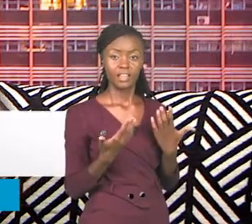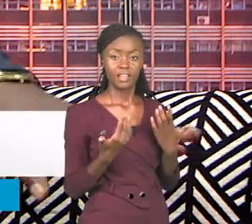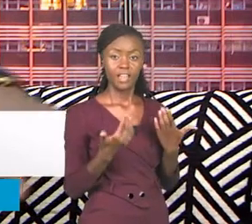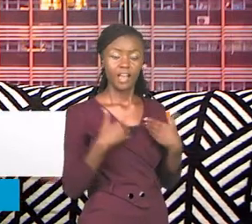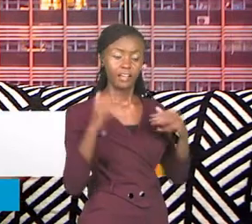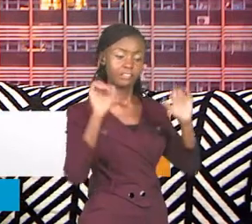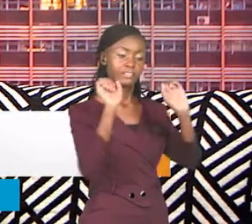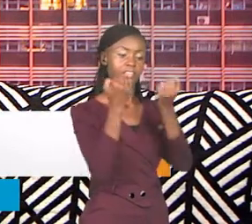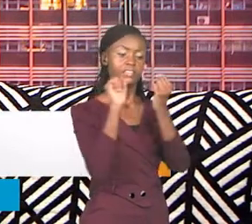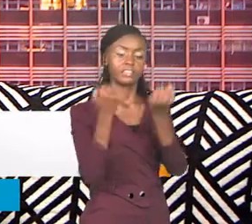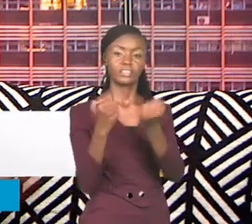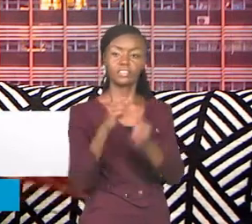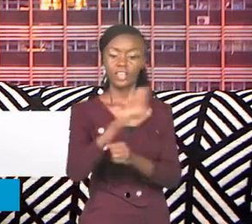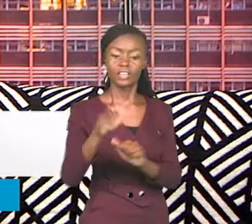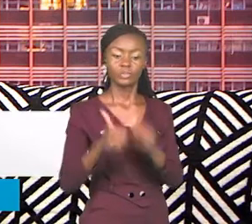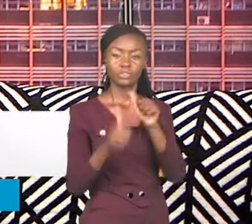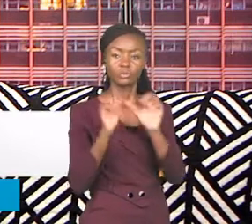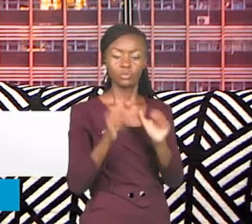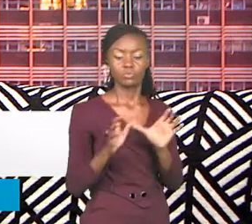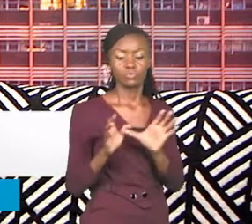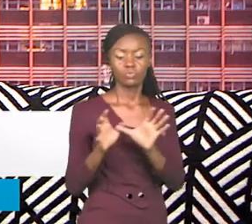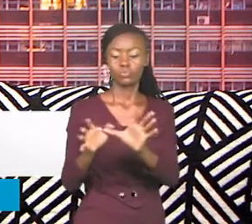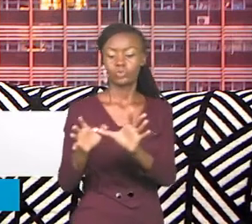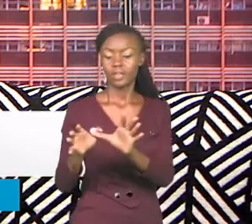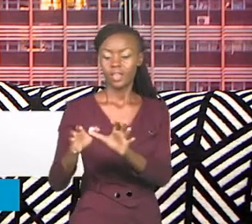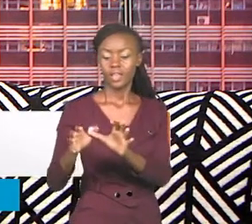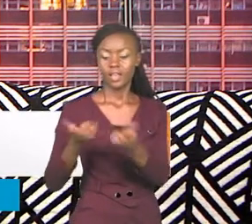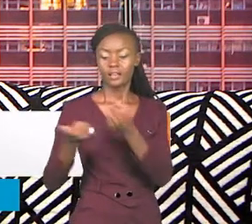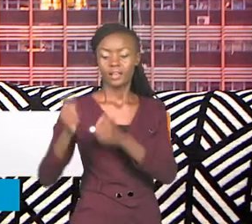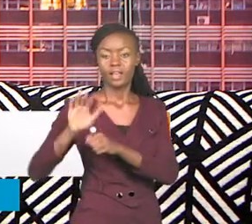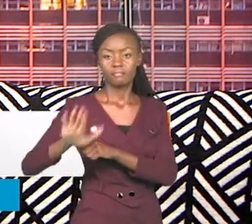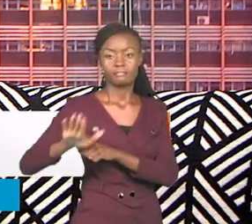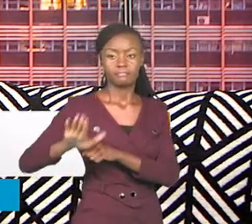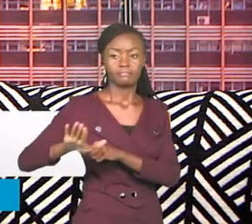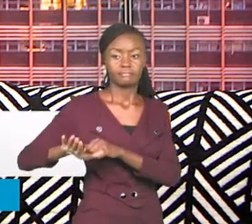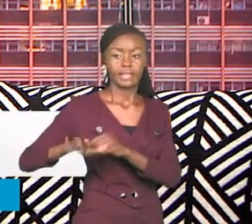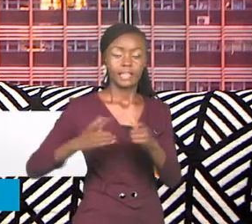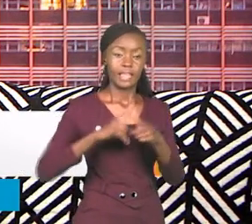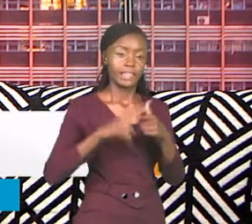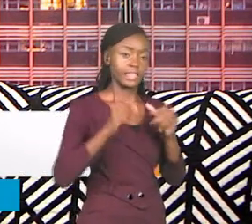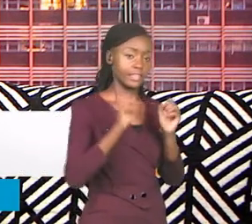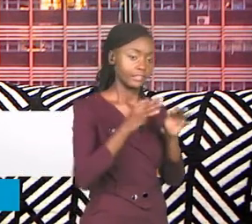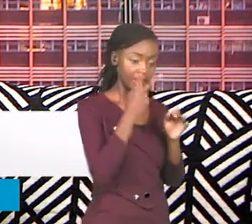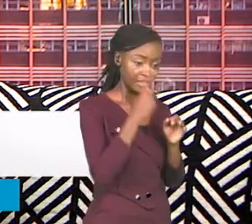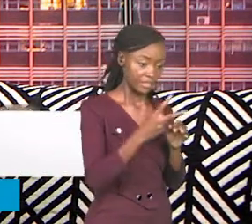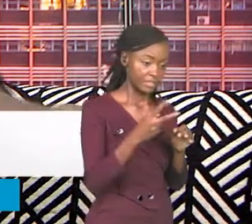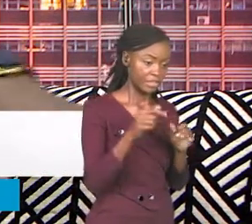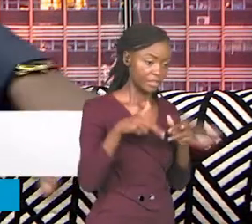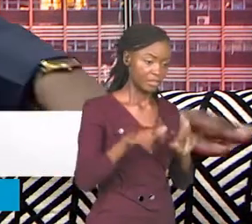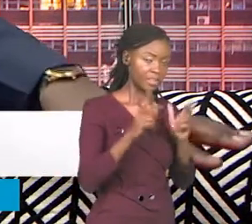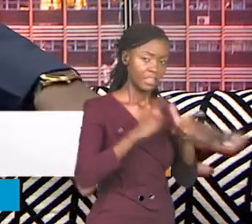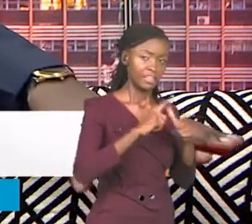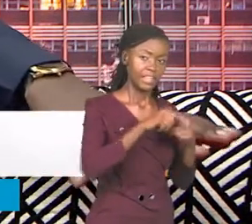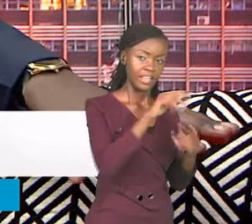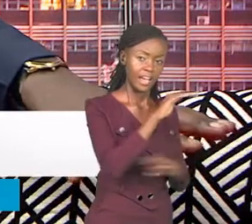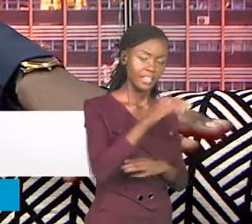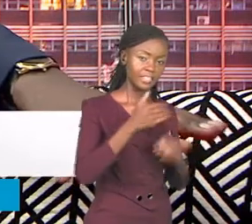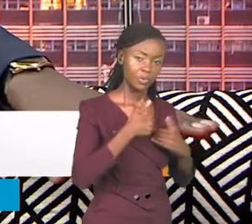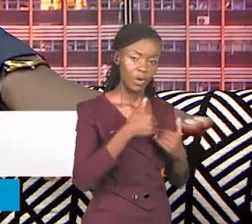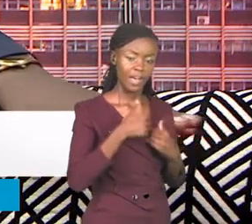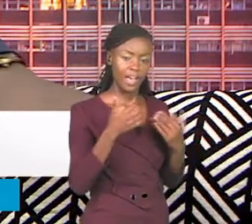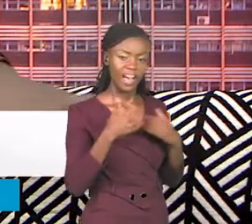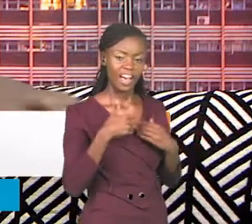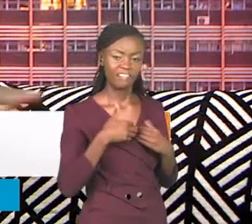there are rescue areas that you can push your car to. Okay. If you on that road, you will see some. In fact, some people are asking, why are you putting these rough surface areas